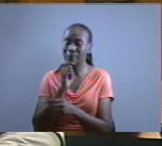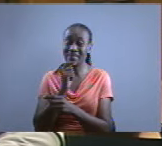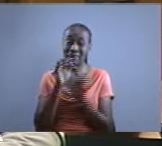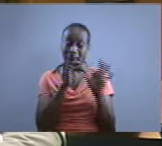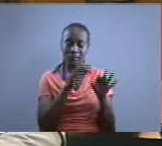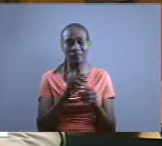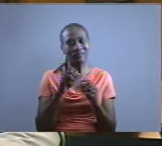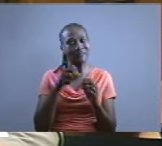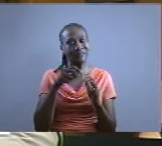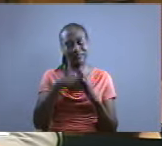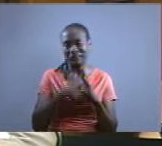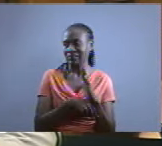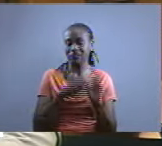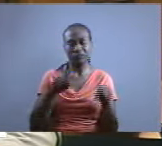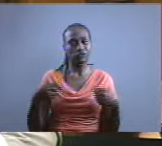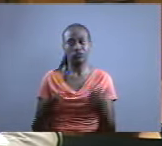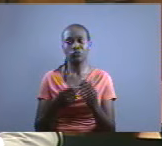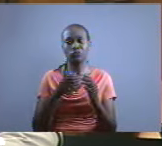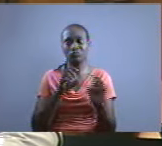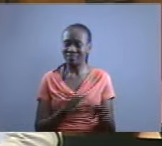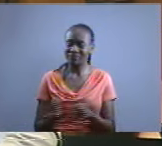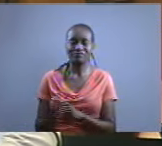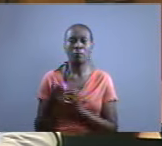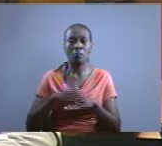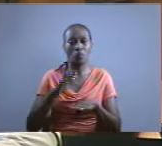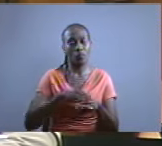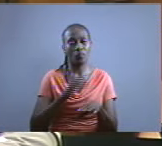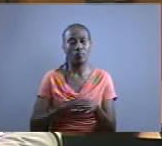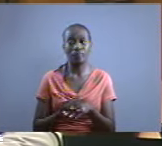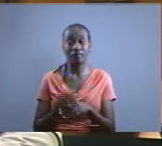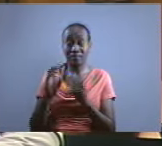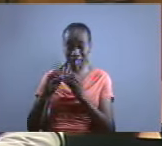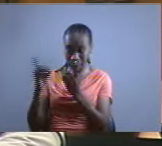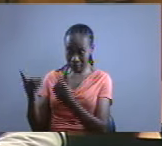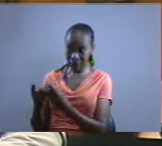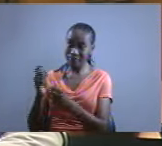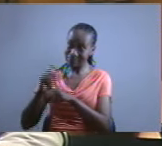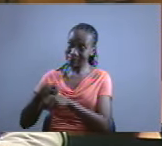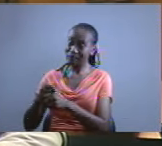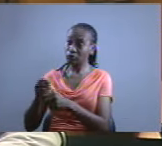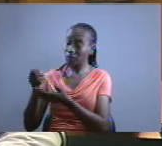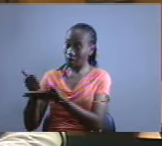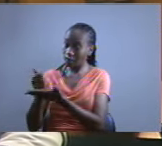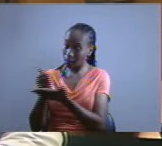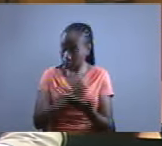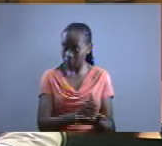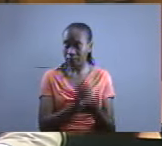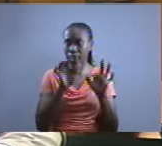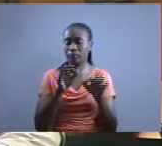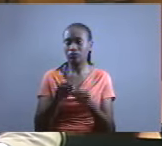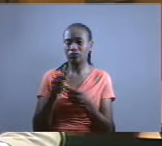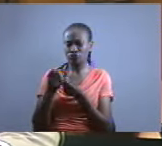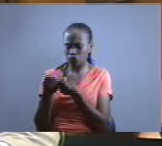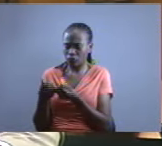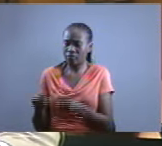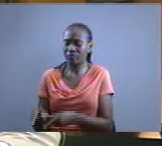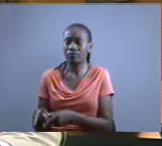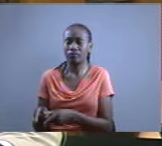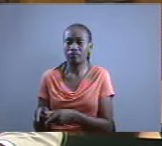security. The Department needs to provide clarity on payment of fees and also needs to update this House on its discussions with Treasury in this